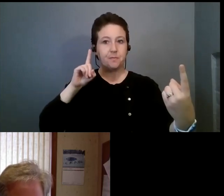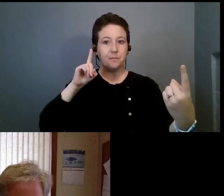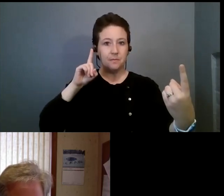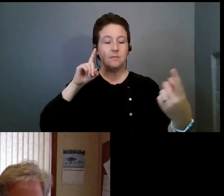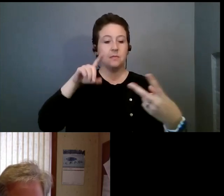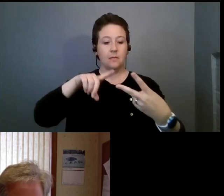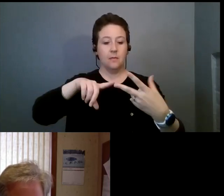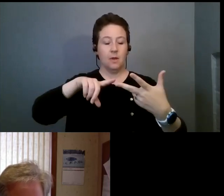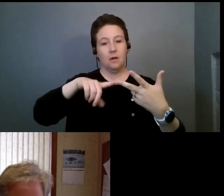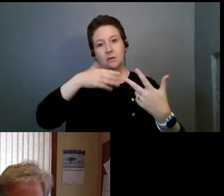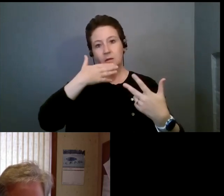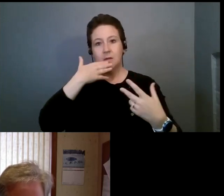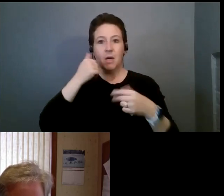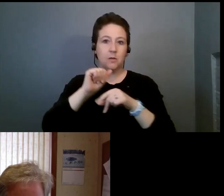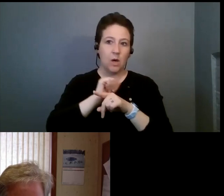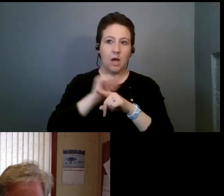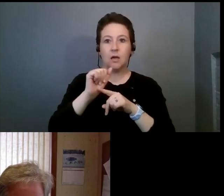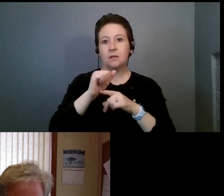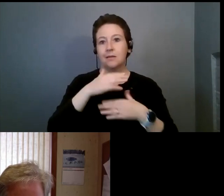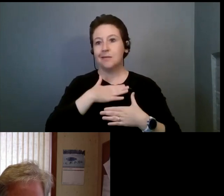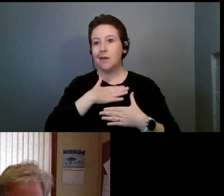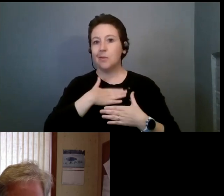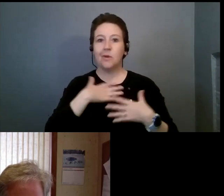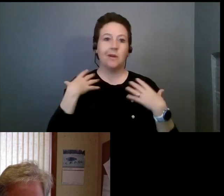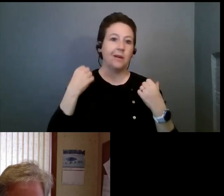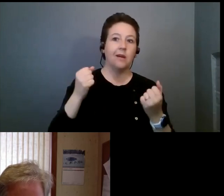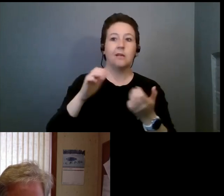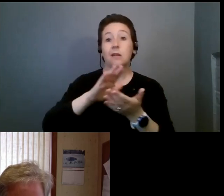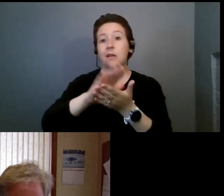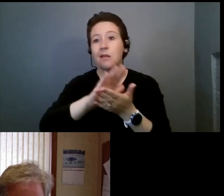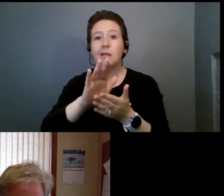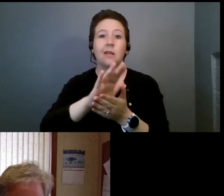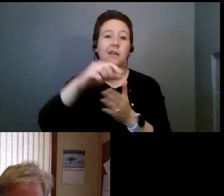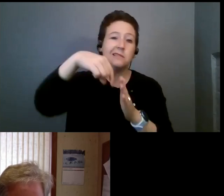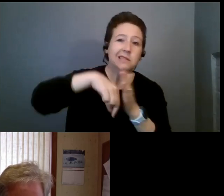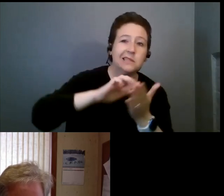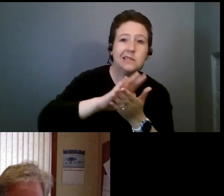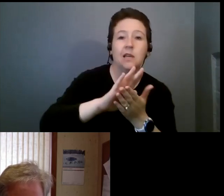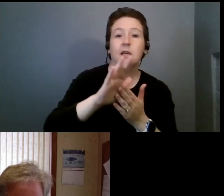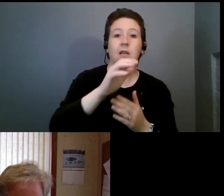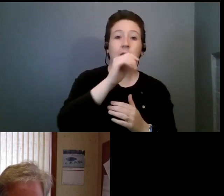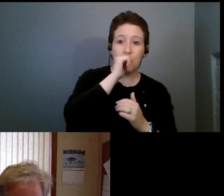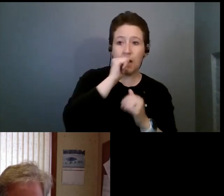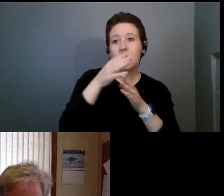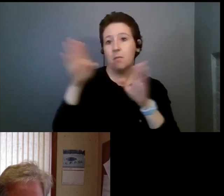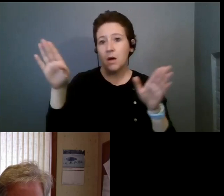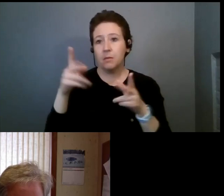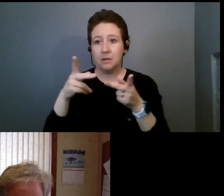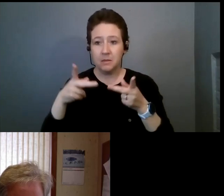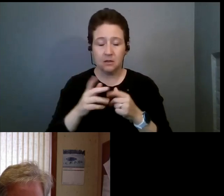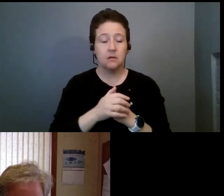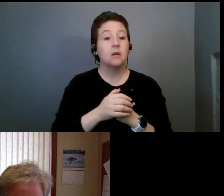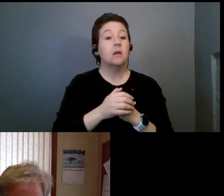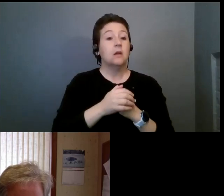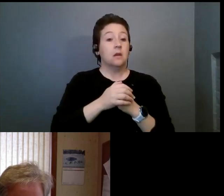well as best practices of respiratory health and cleaning and disinfecting both private and public spaces. And